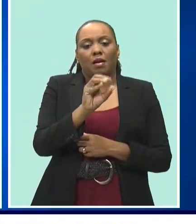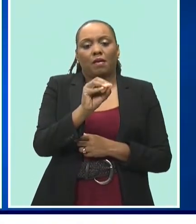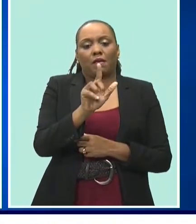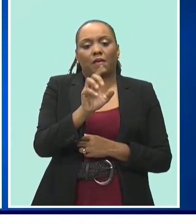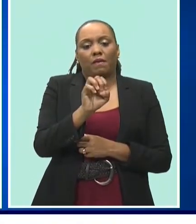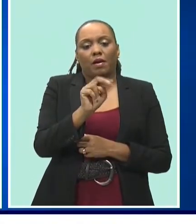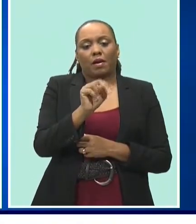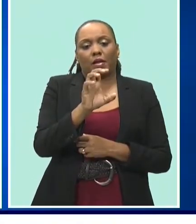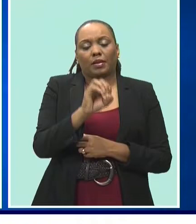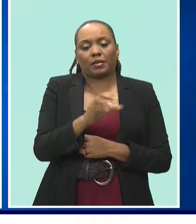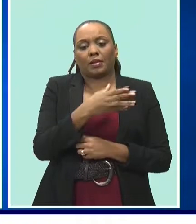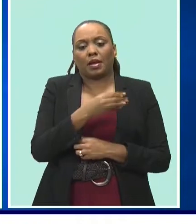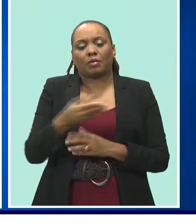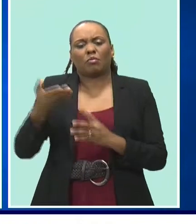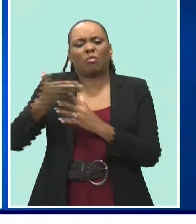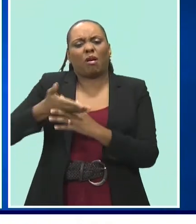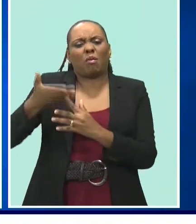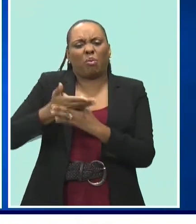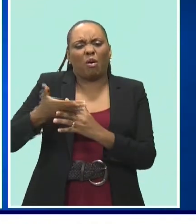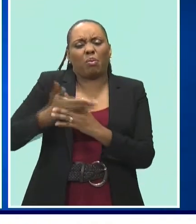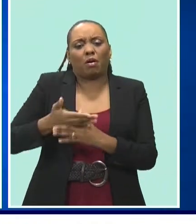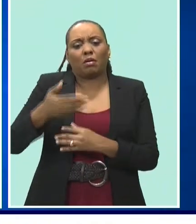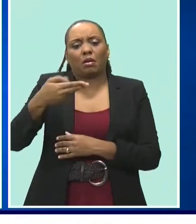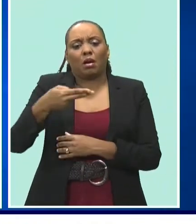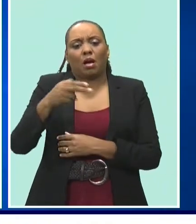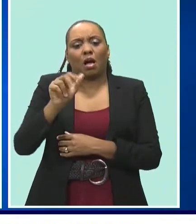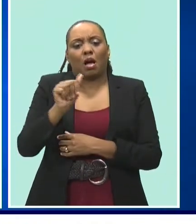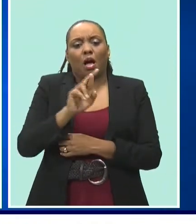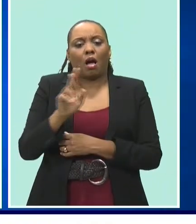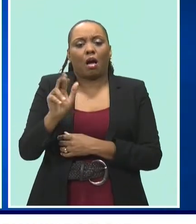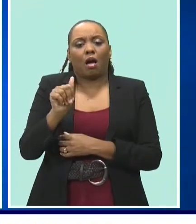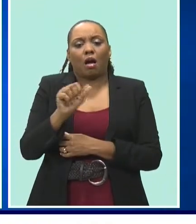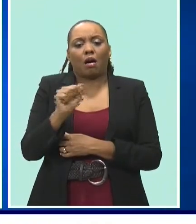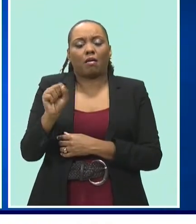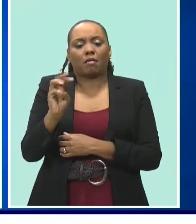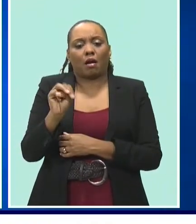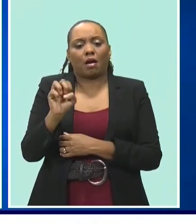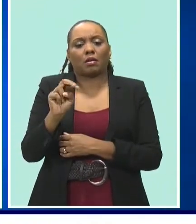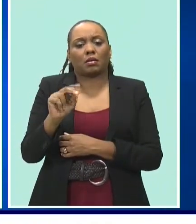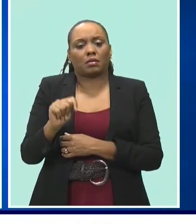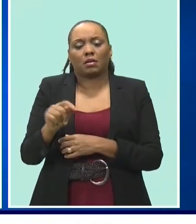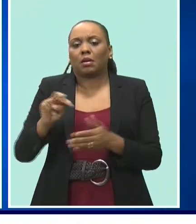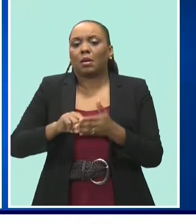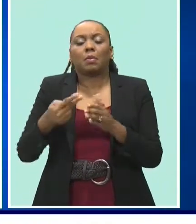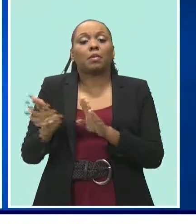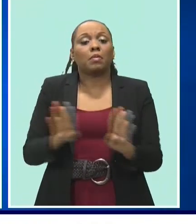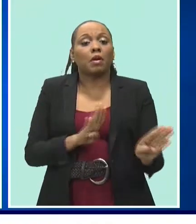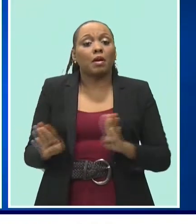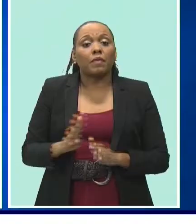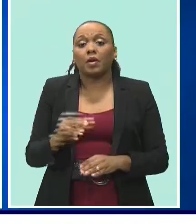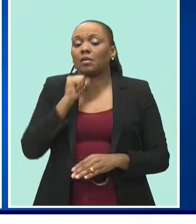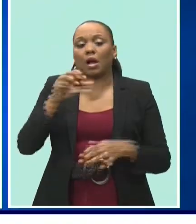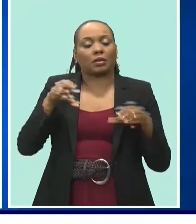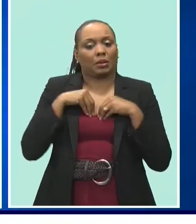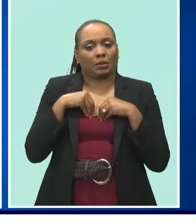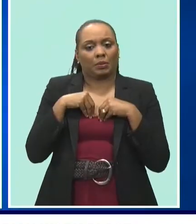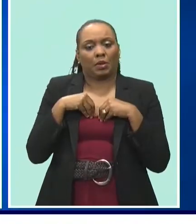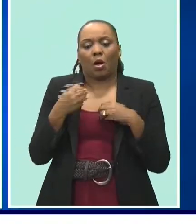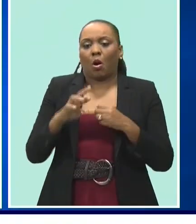it. It refers to a range of unacceptable behaviors and practices or threats